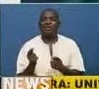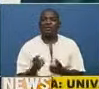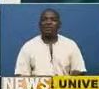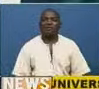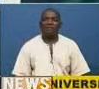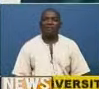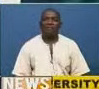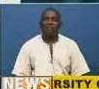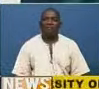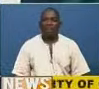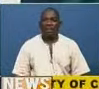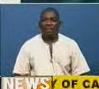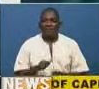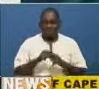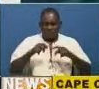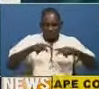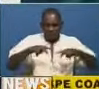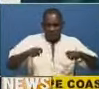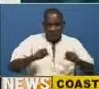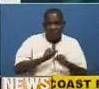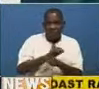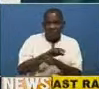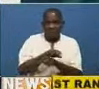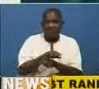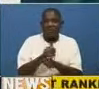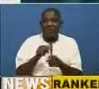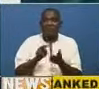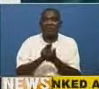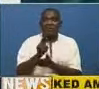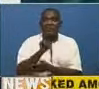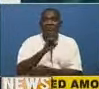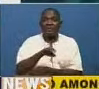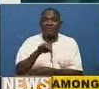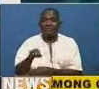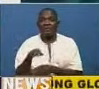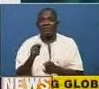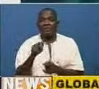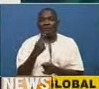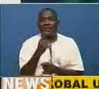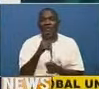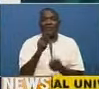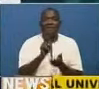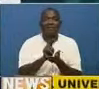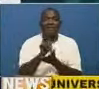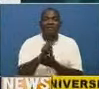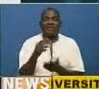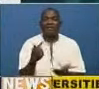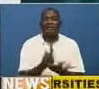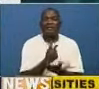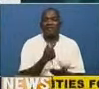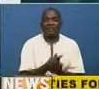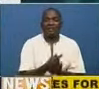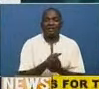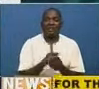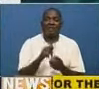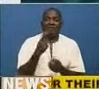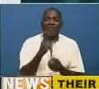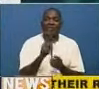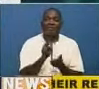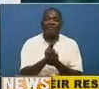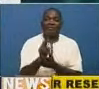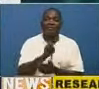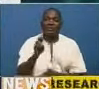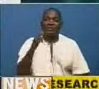flu. For its research influence, University of Cape Coast ranked #1 university in Ghana, the top university in